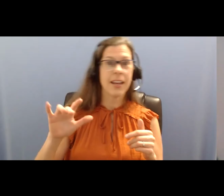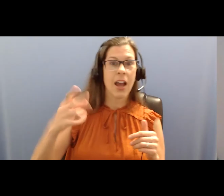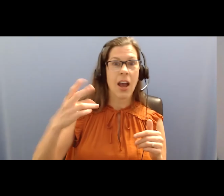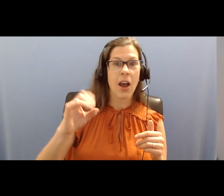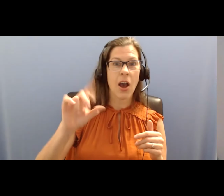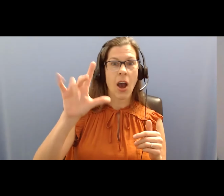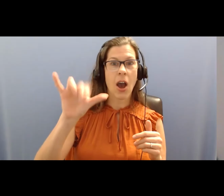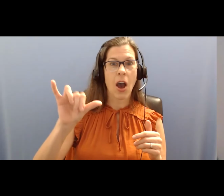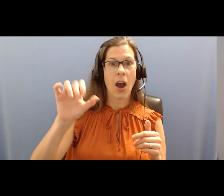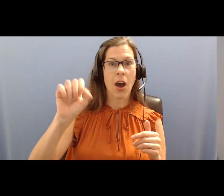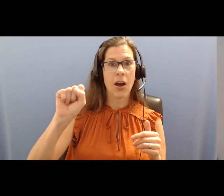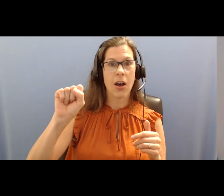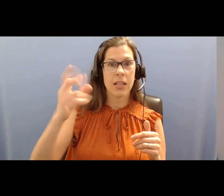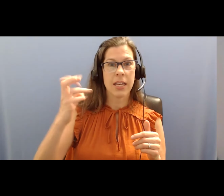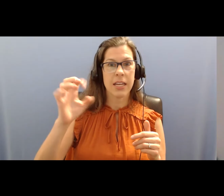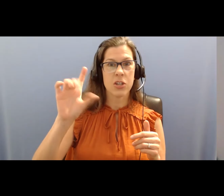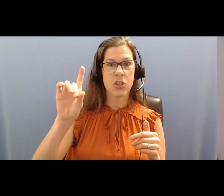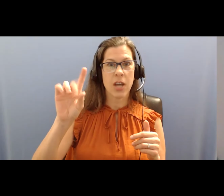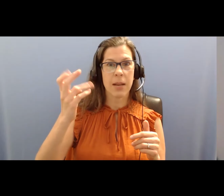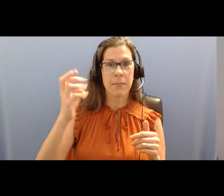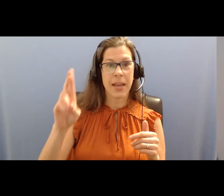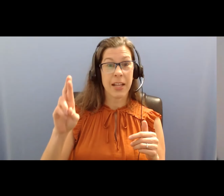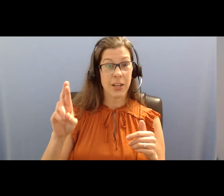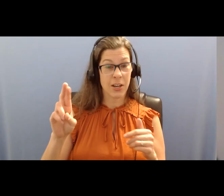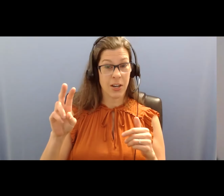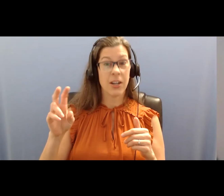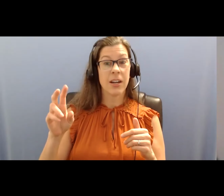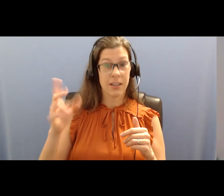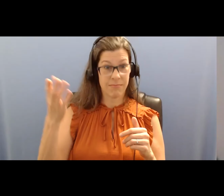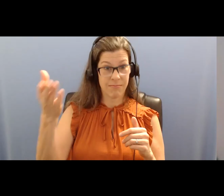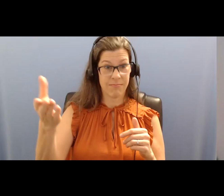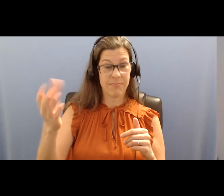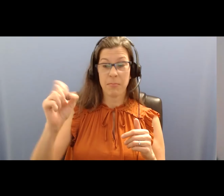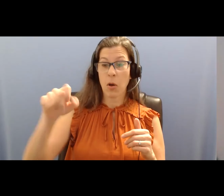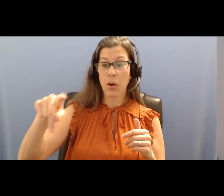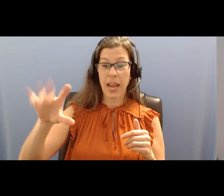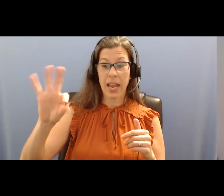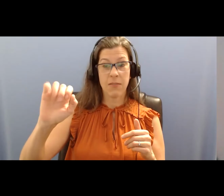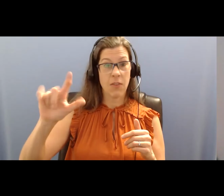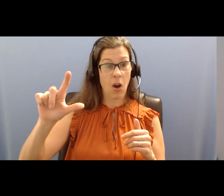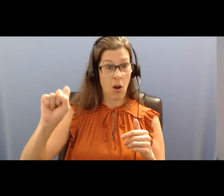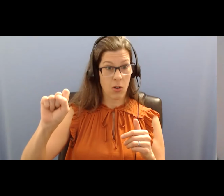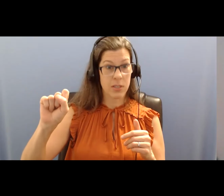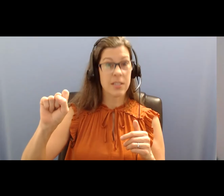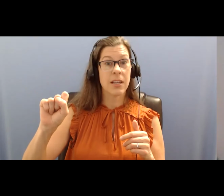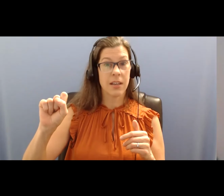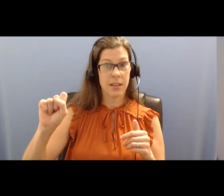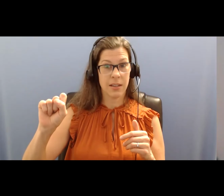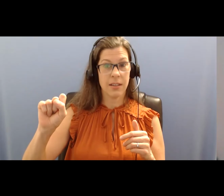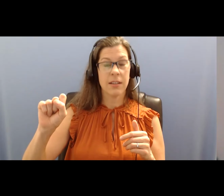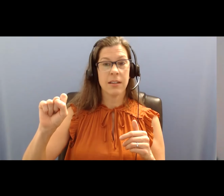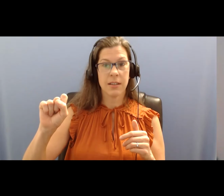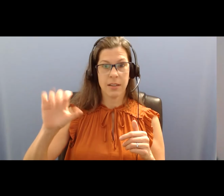I said that right. She is an on-campus student at Spokane Falls, and she is the Flying Hands